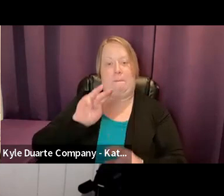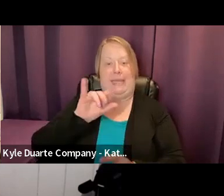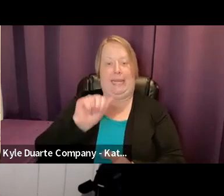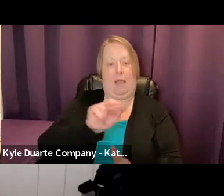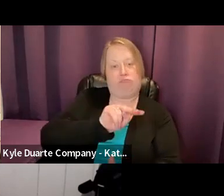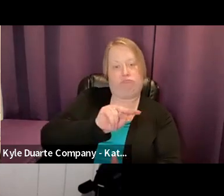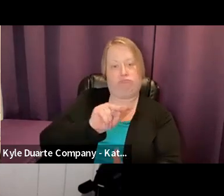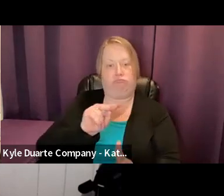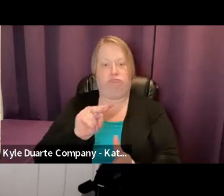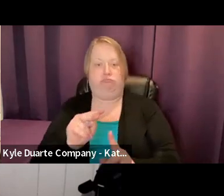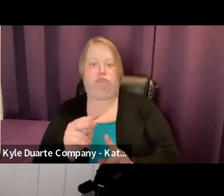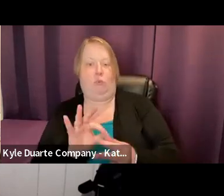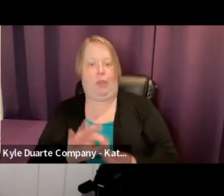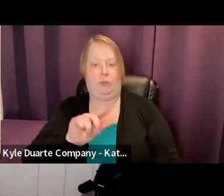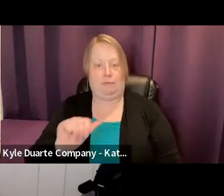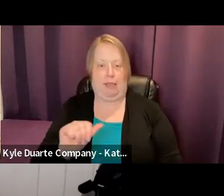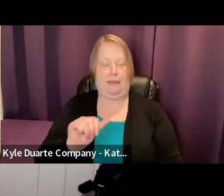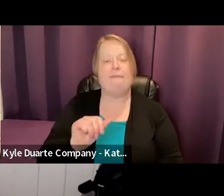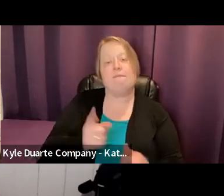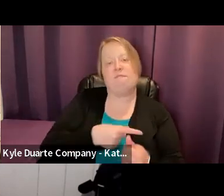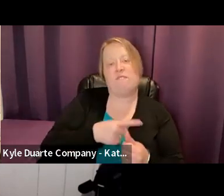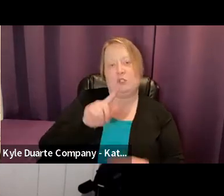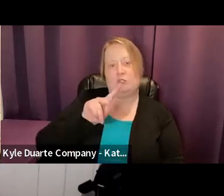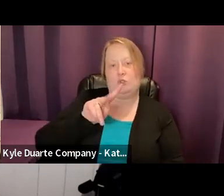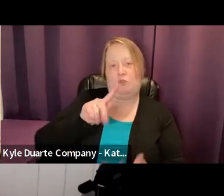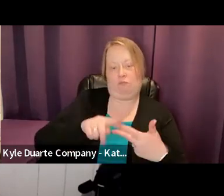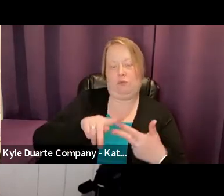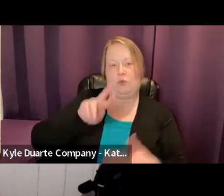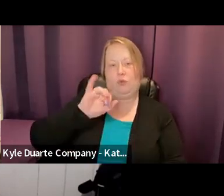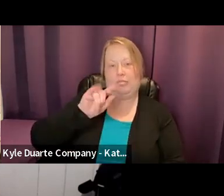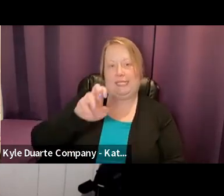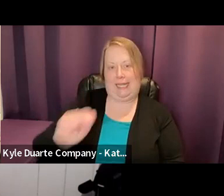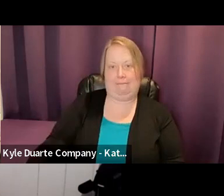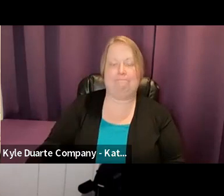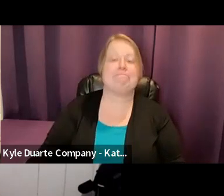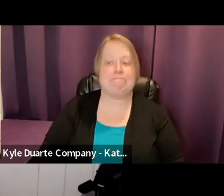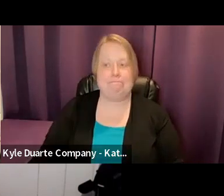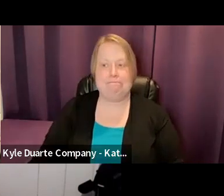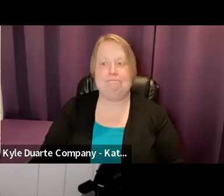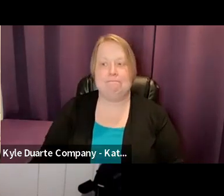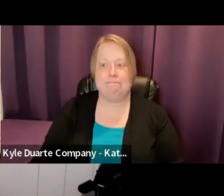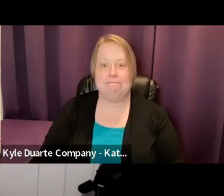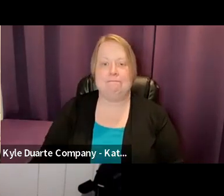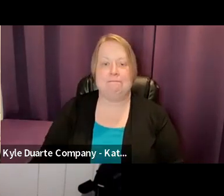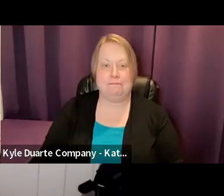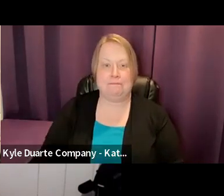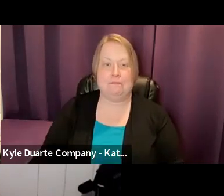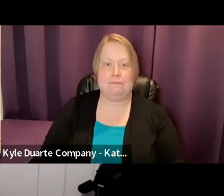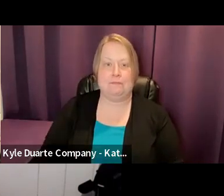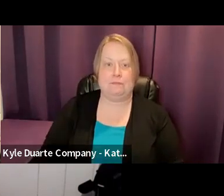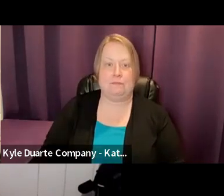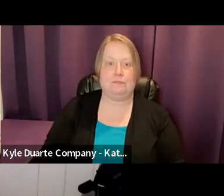disability. And I'll go to Kristen to kick us off. Sure. I mean, a lot of what I